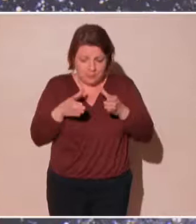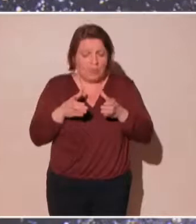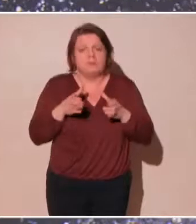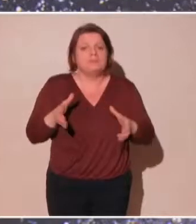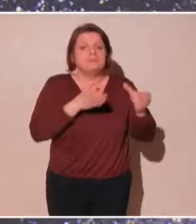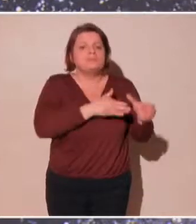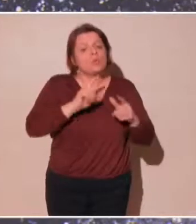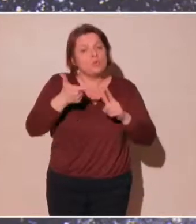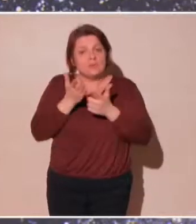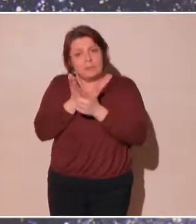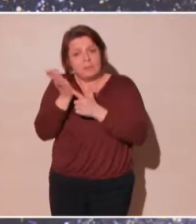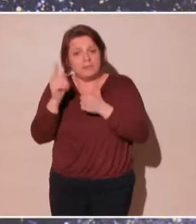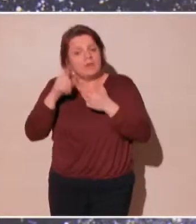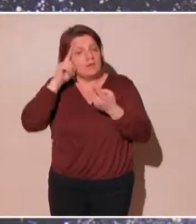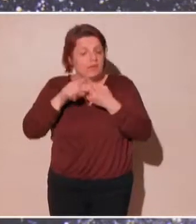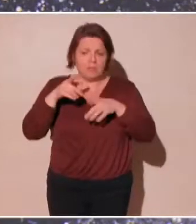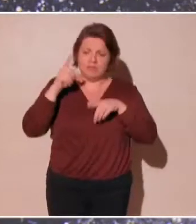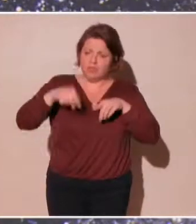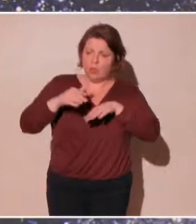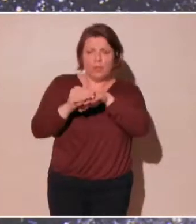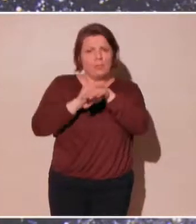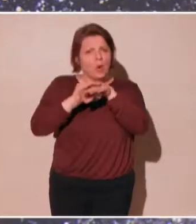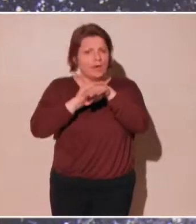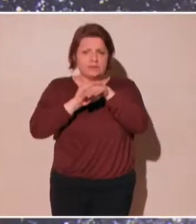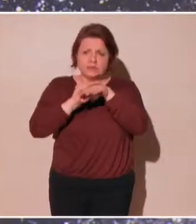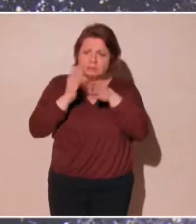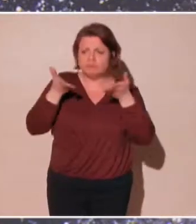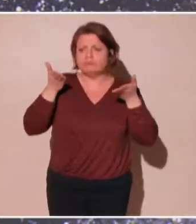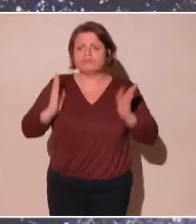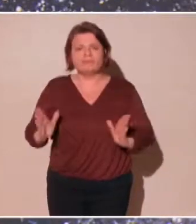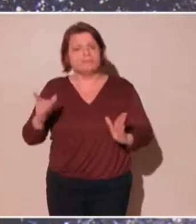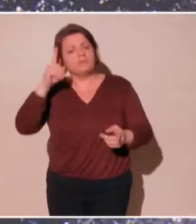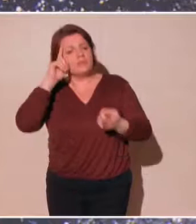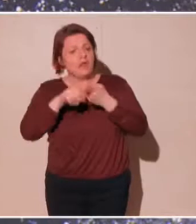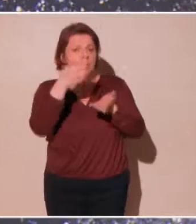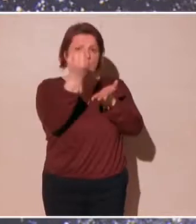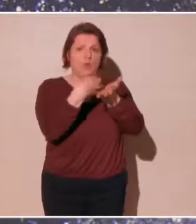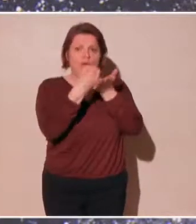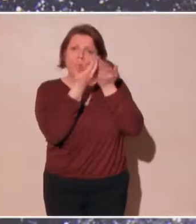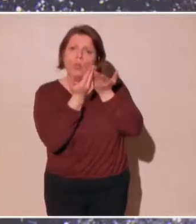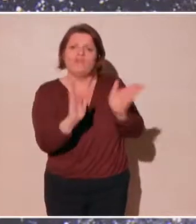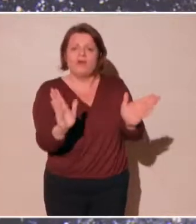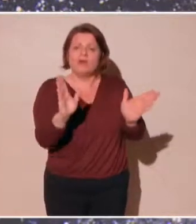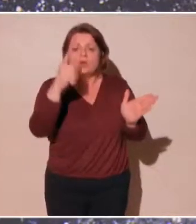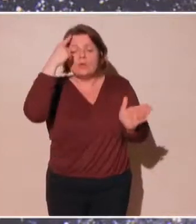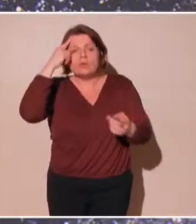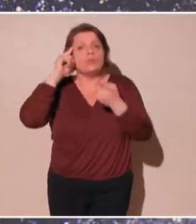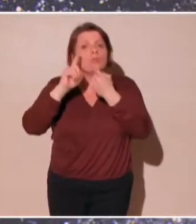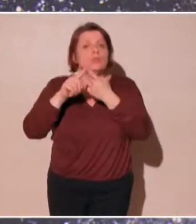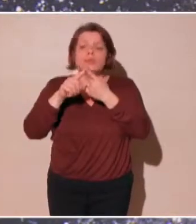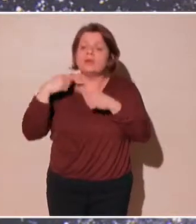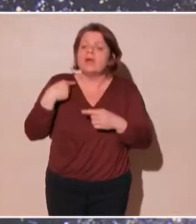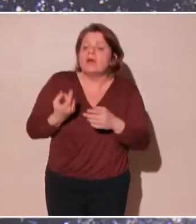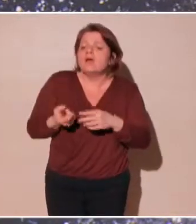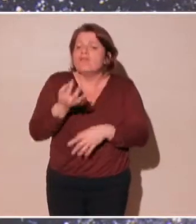and innovation. Secondly, we should have a policy of open data so that in France we